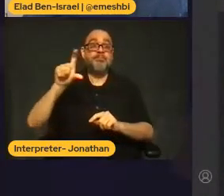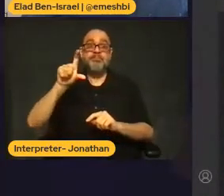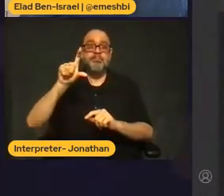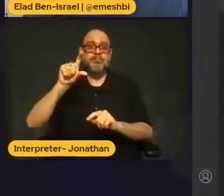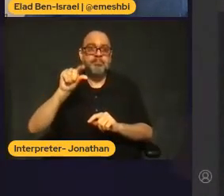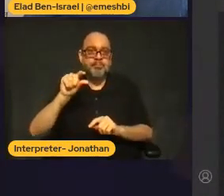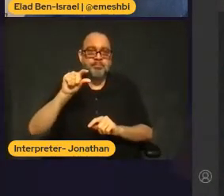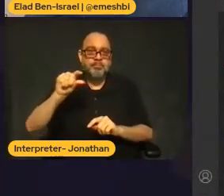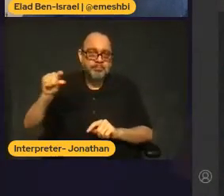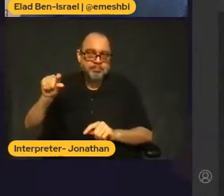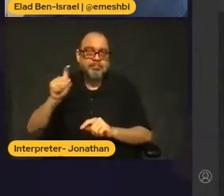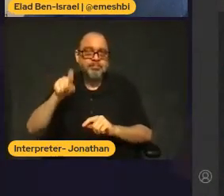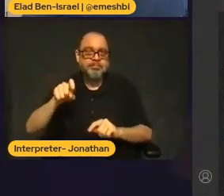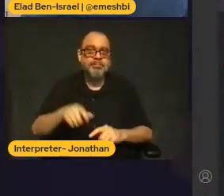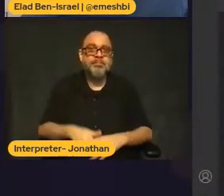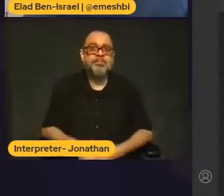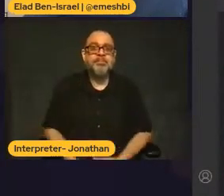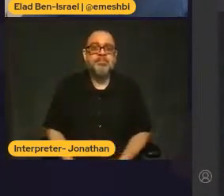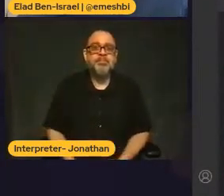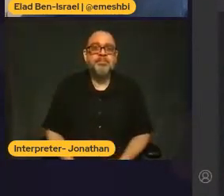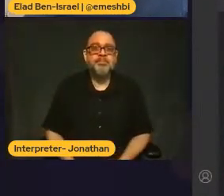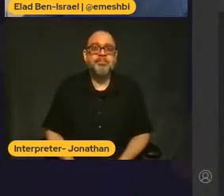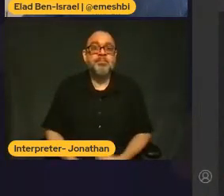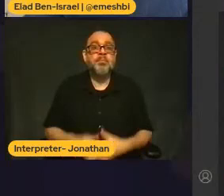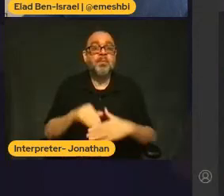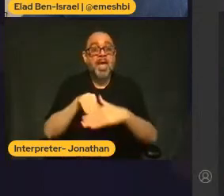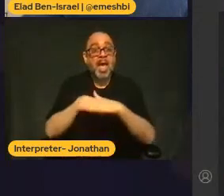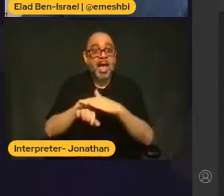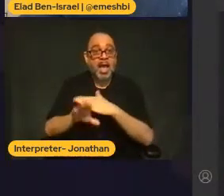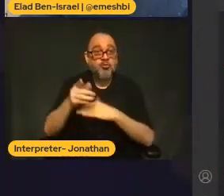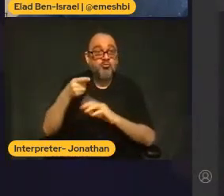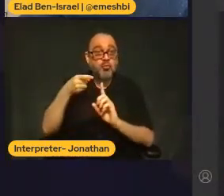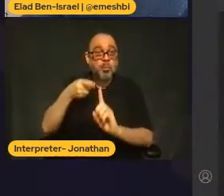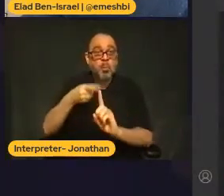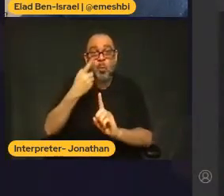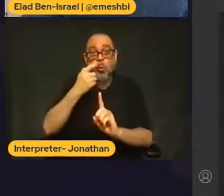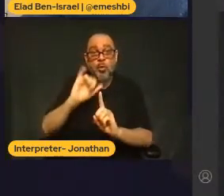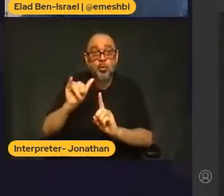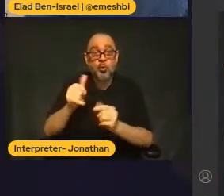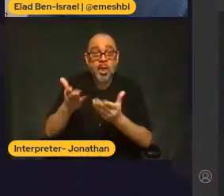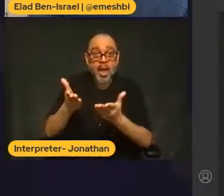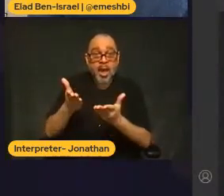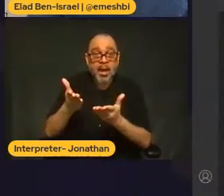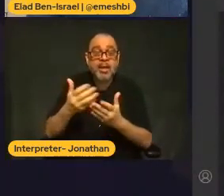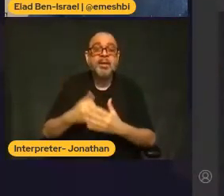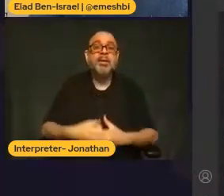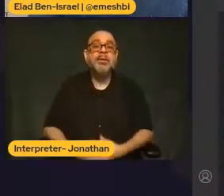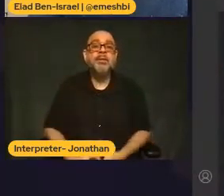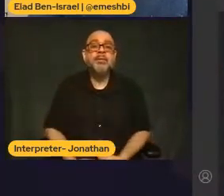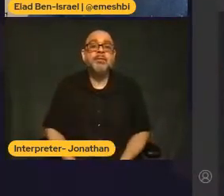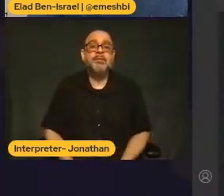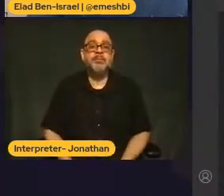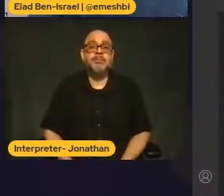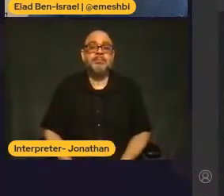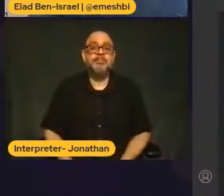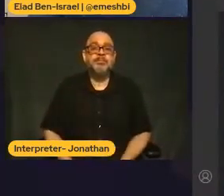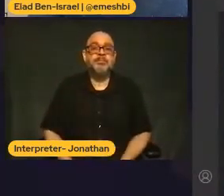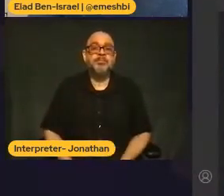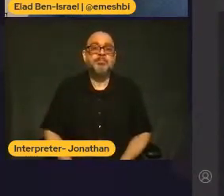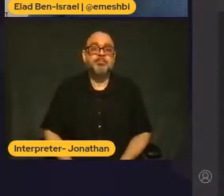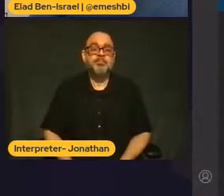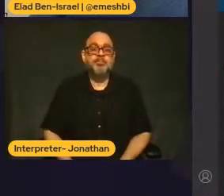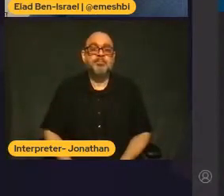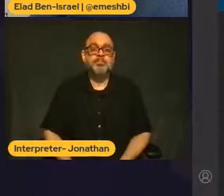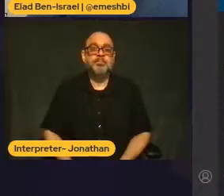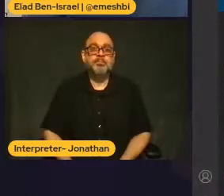Node.js function, and then the entry point would be create user TS. And